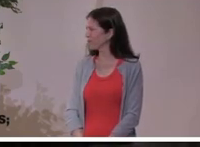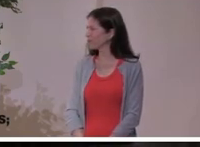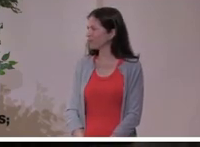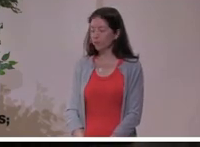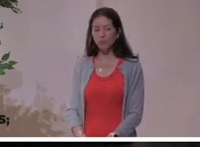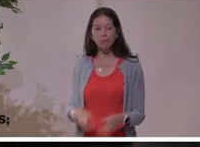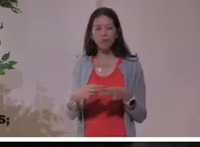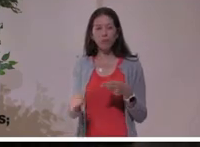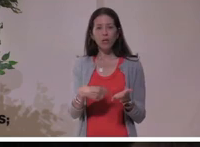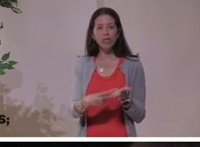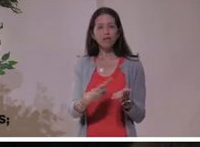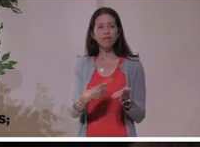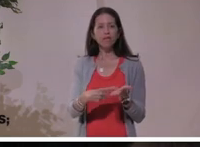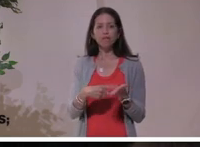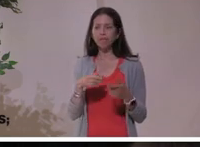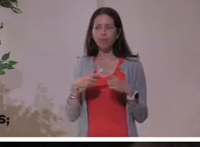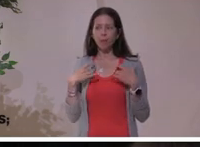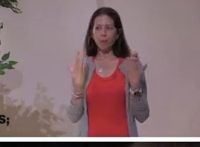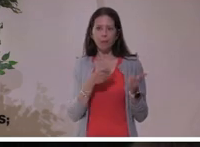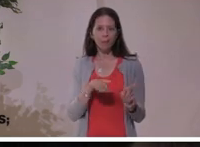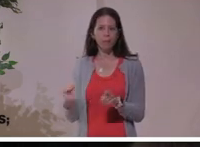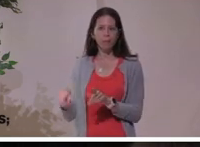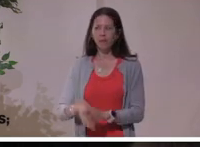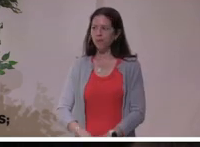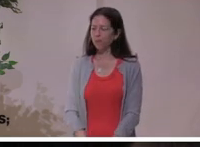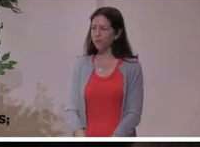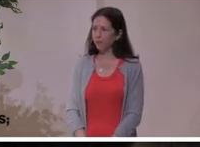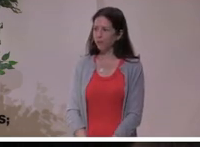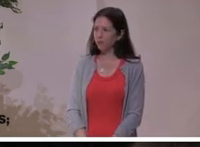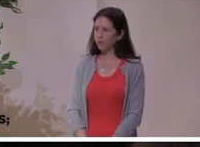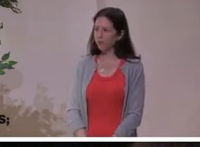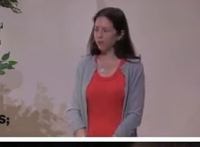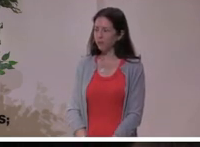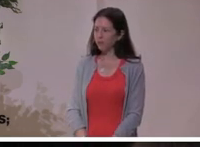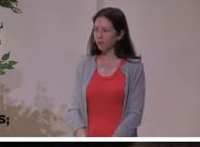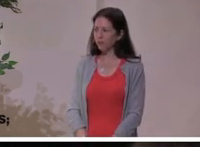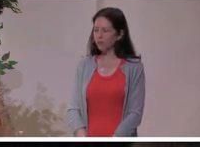quick discussion just so you know about what's happening in front of us. So anyone, open up.